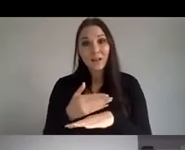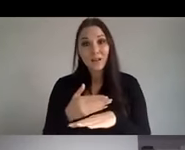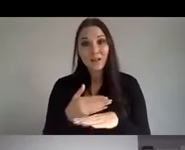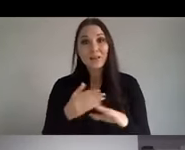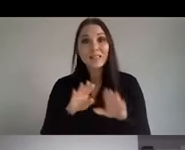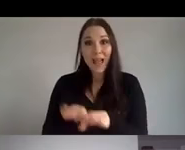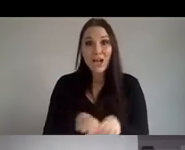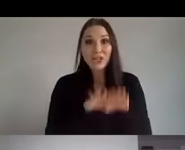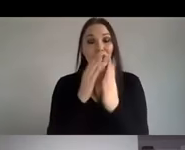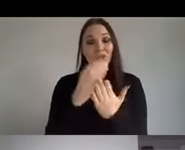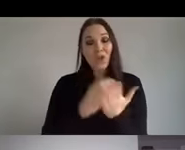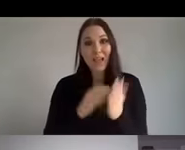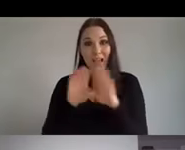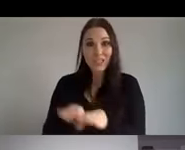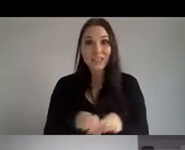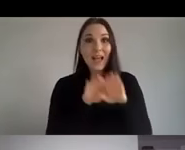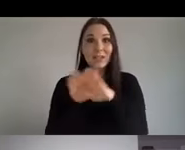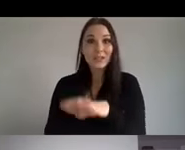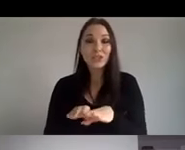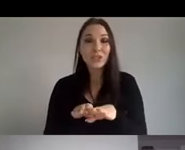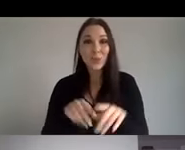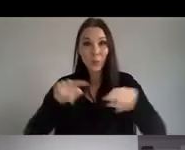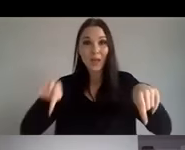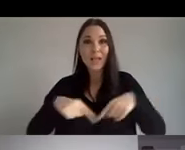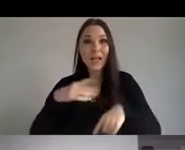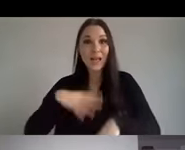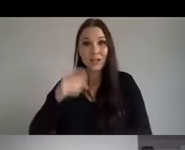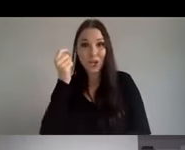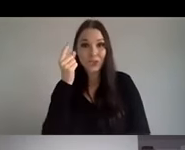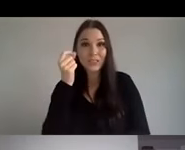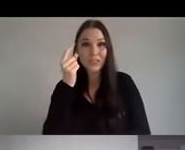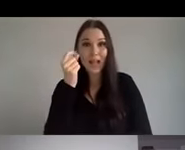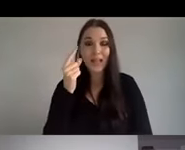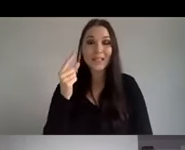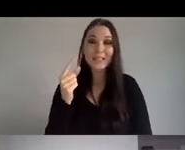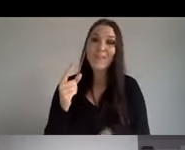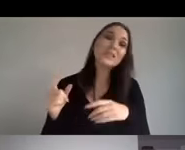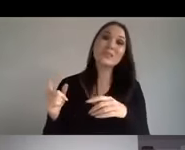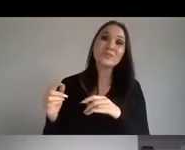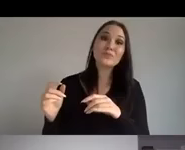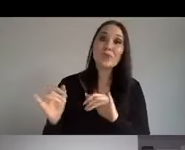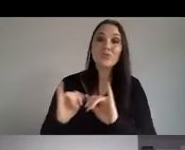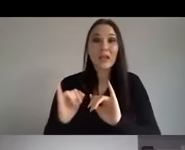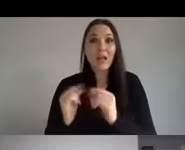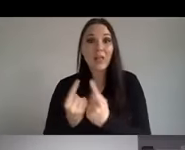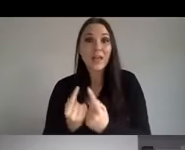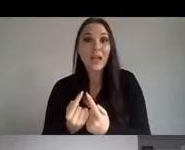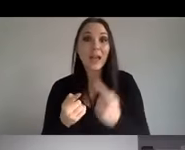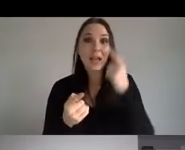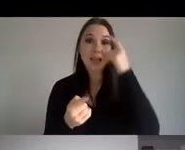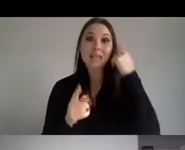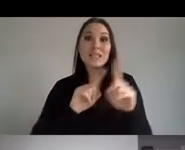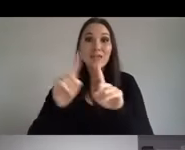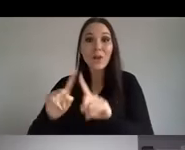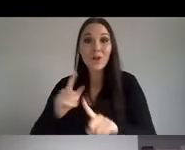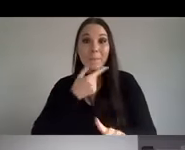So there is some things we need really to understand. So if it comes to a safety critical thing, so and here come the different people